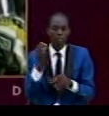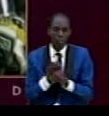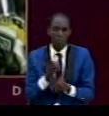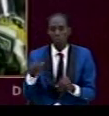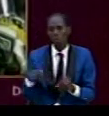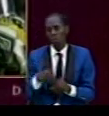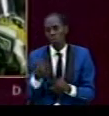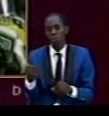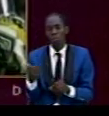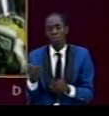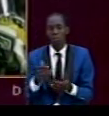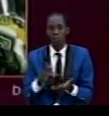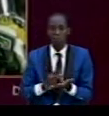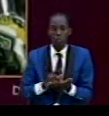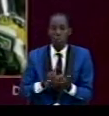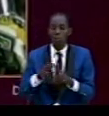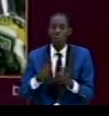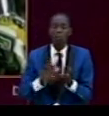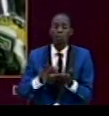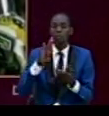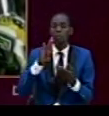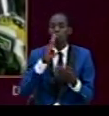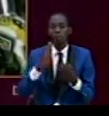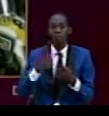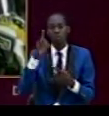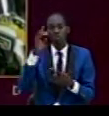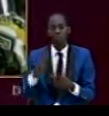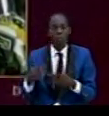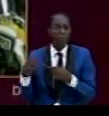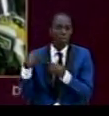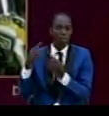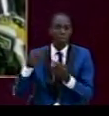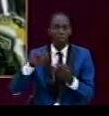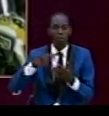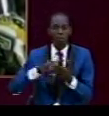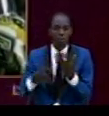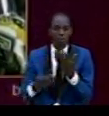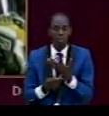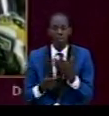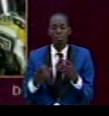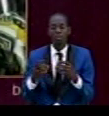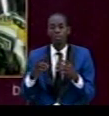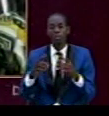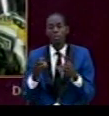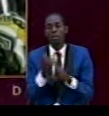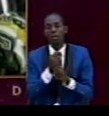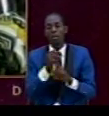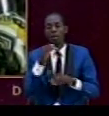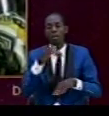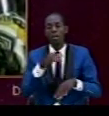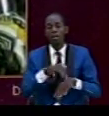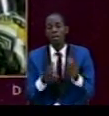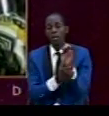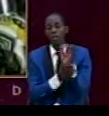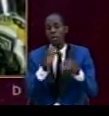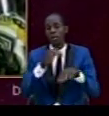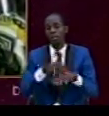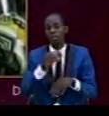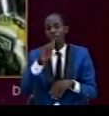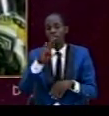But glory be to God, since the program held at Abuja last year, June